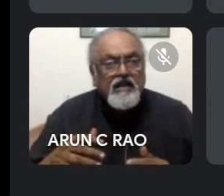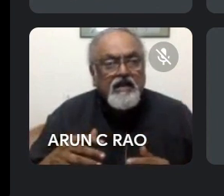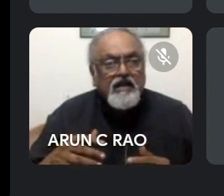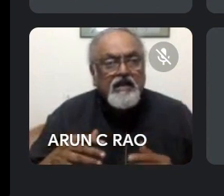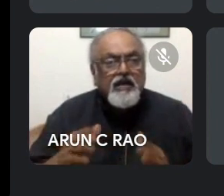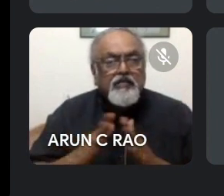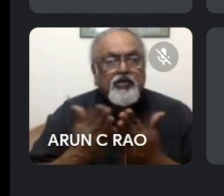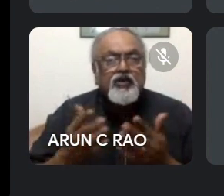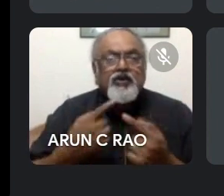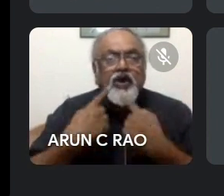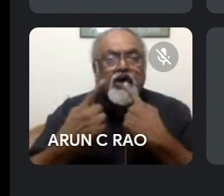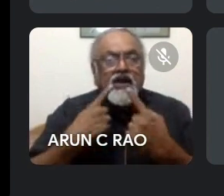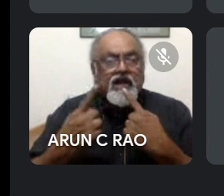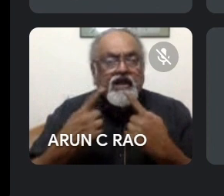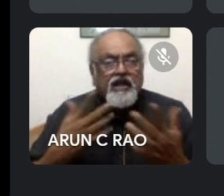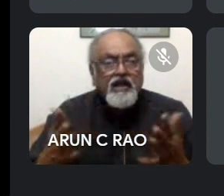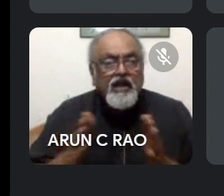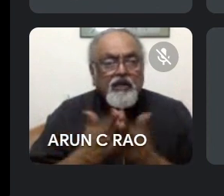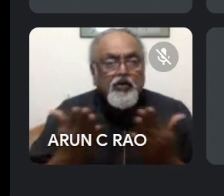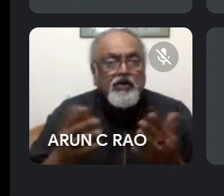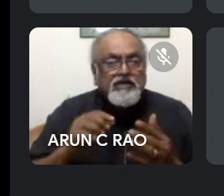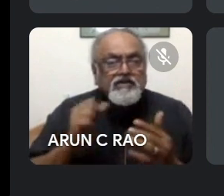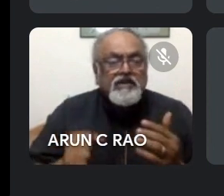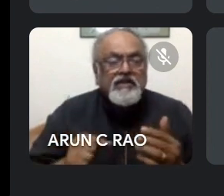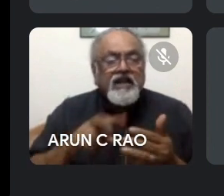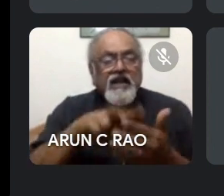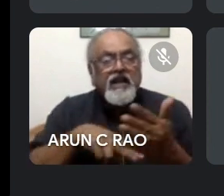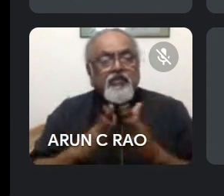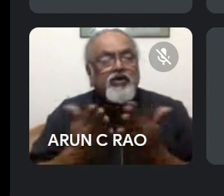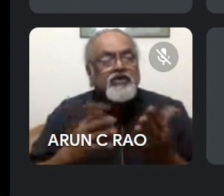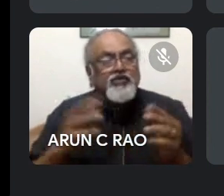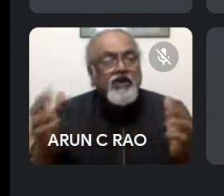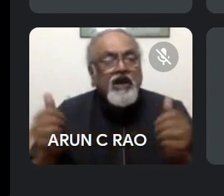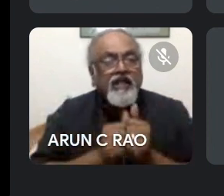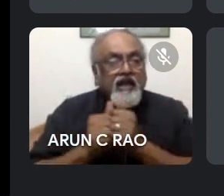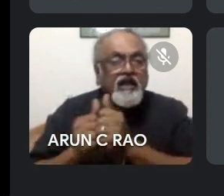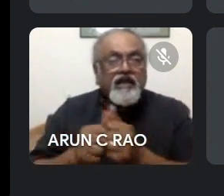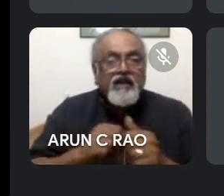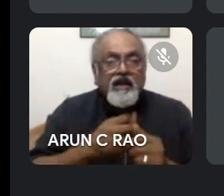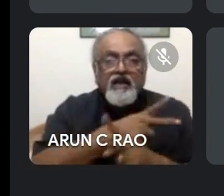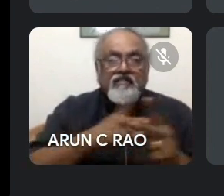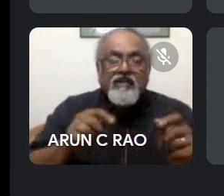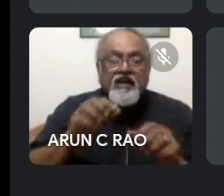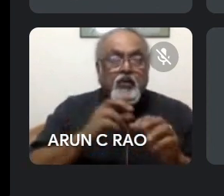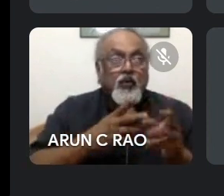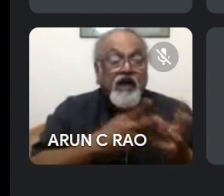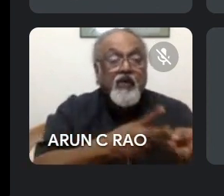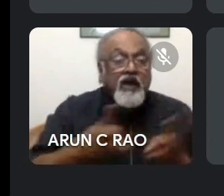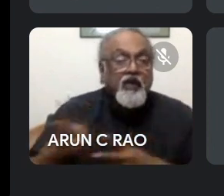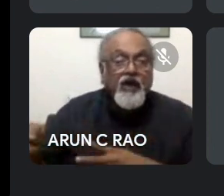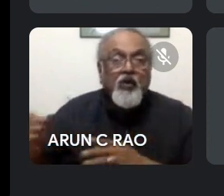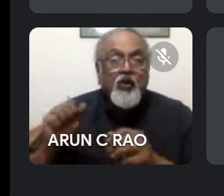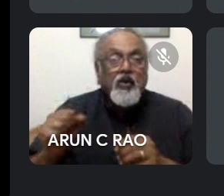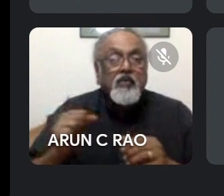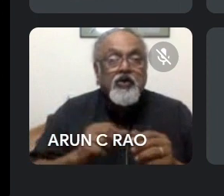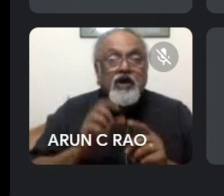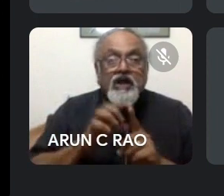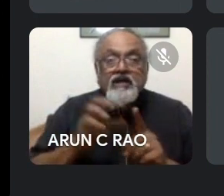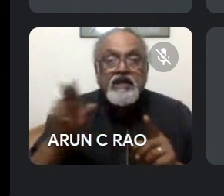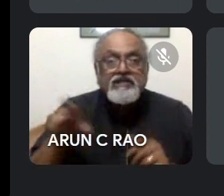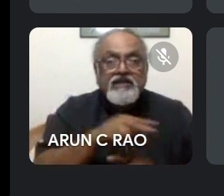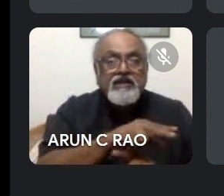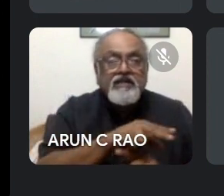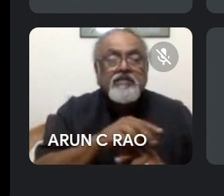exists nowadays, where a bunch of people sit and read so many books and different genres and whatnot. Imagine a dyslexic who didn't experiment this